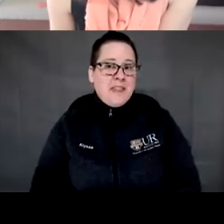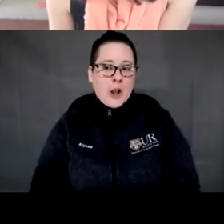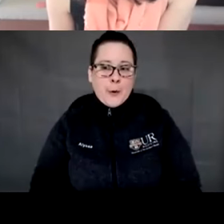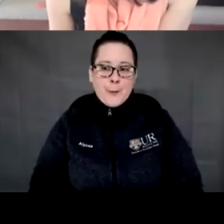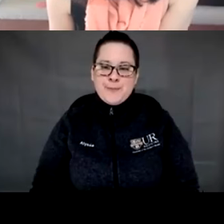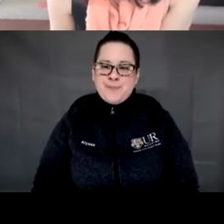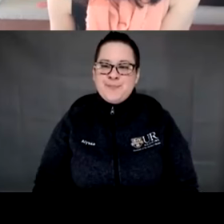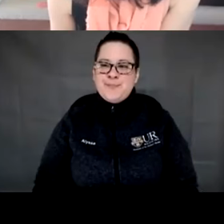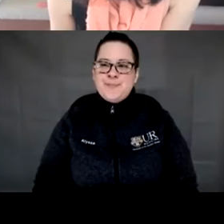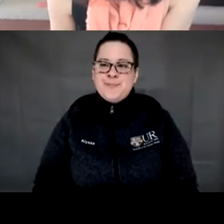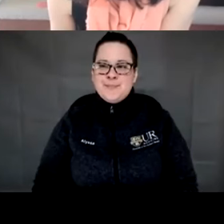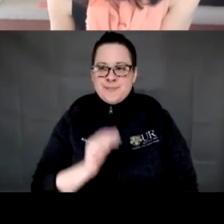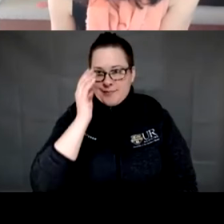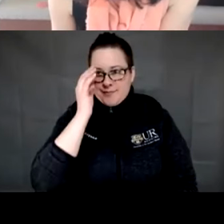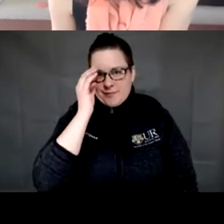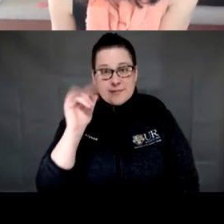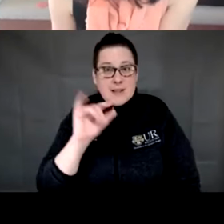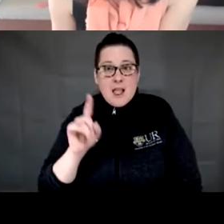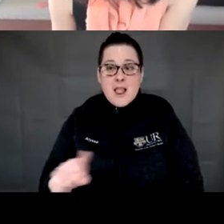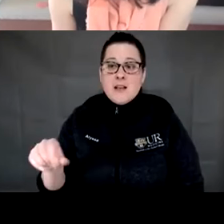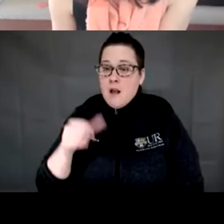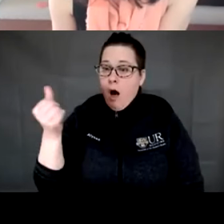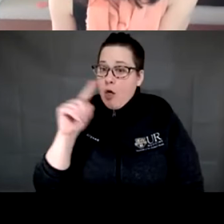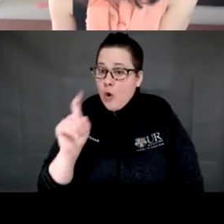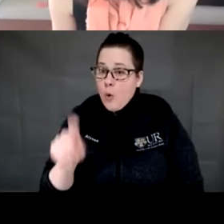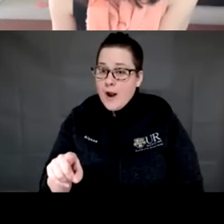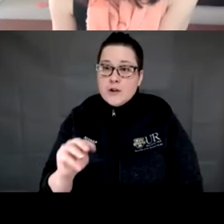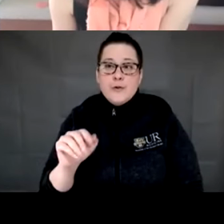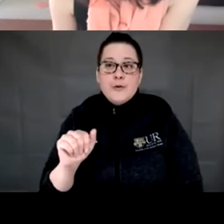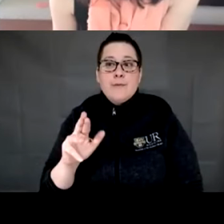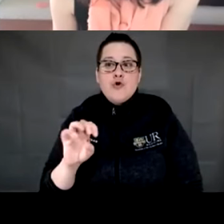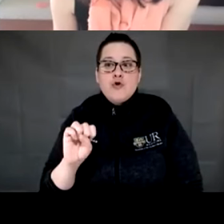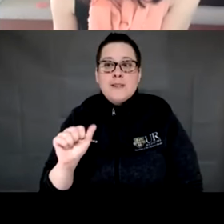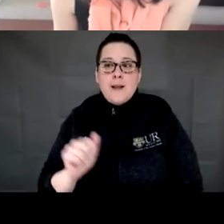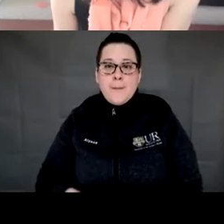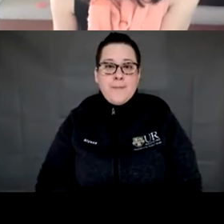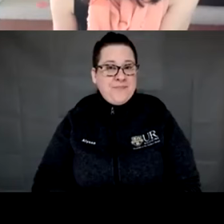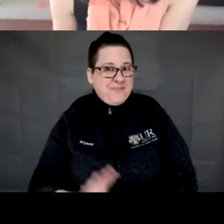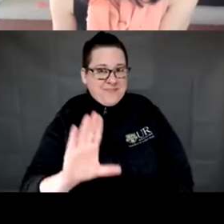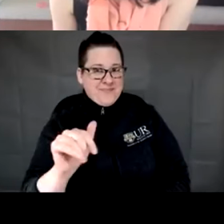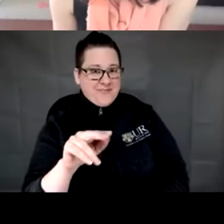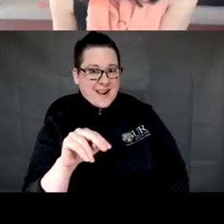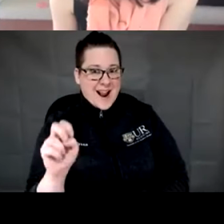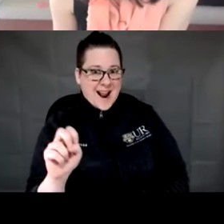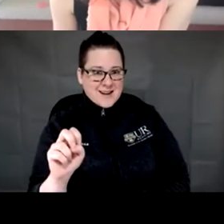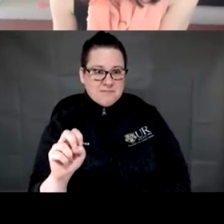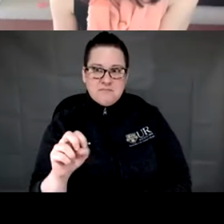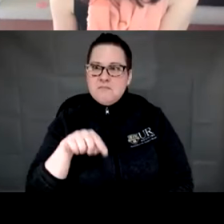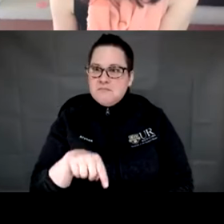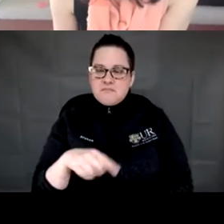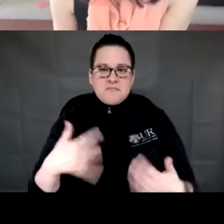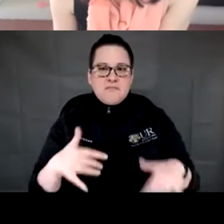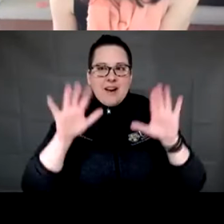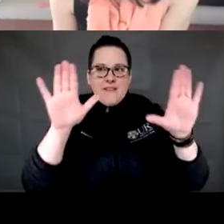Okay, we have another question from Marissa. Hi, Anne. This was really a